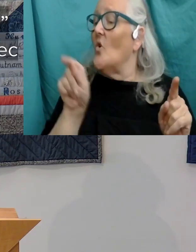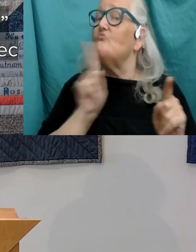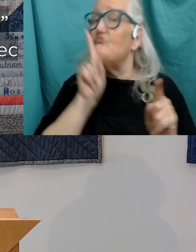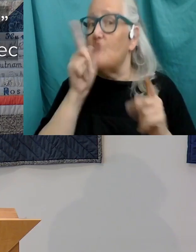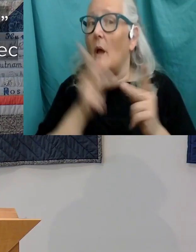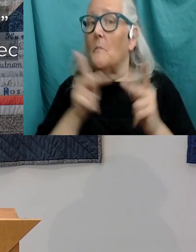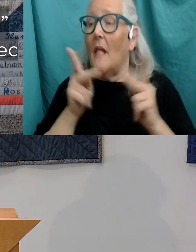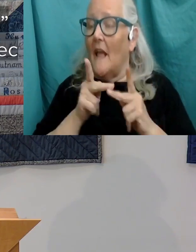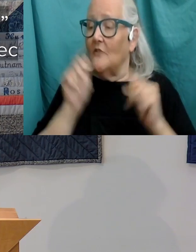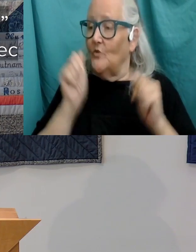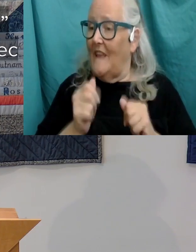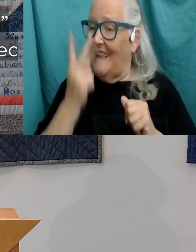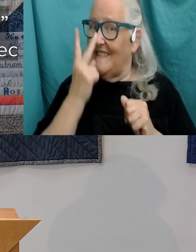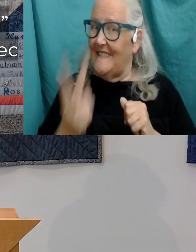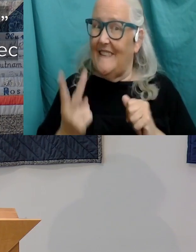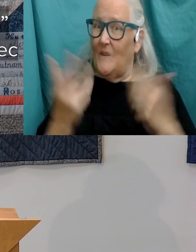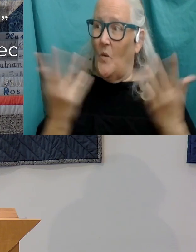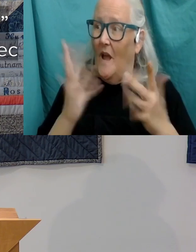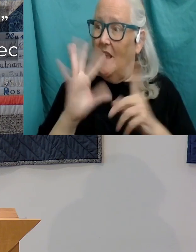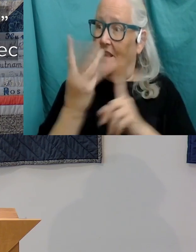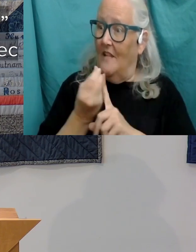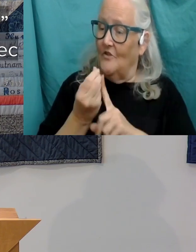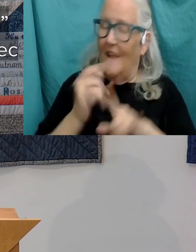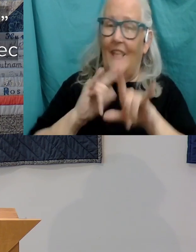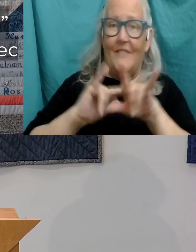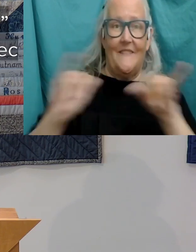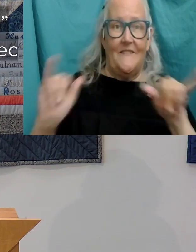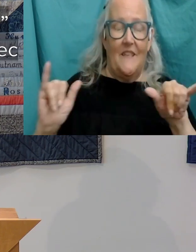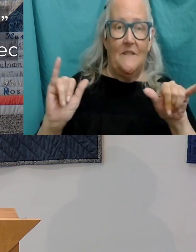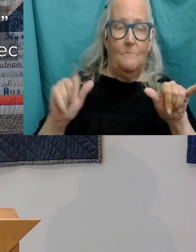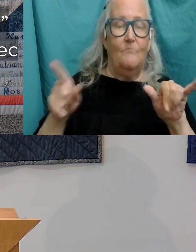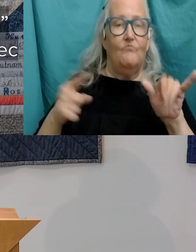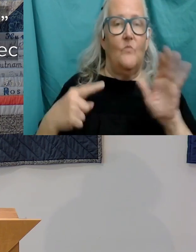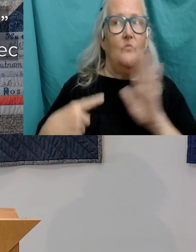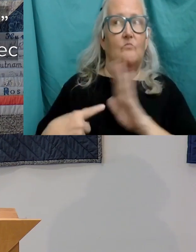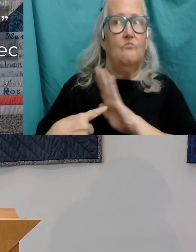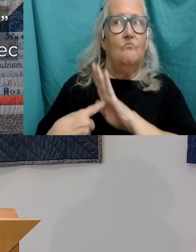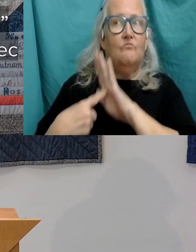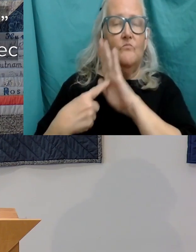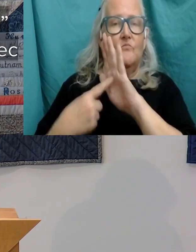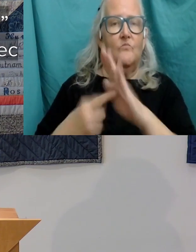are simultaneously represented, contrasted, and inverted.